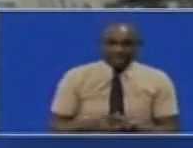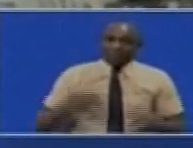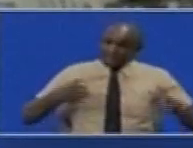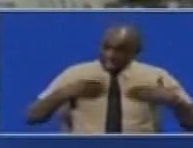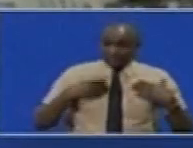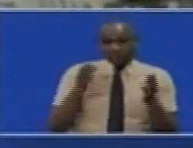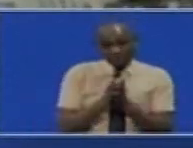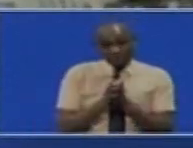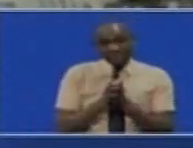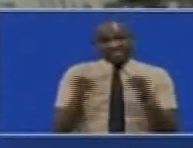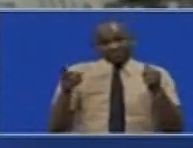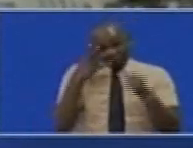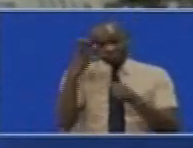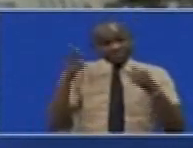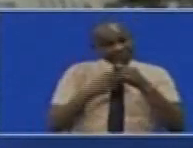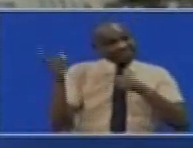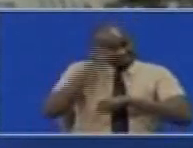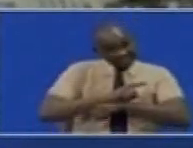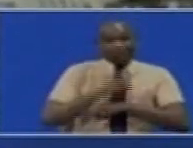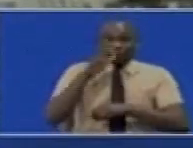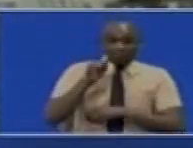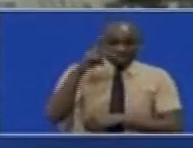the 47 days that KTN